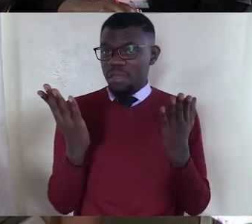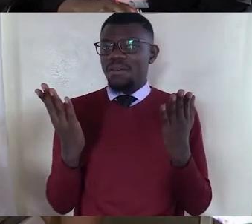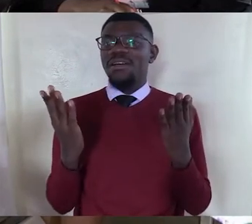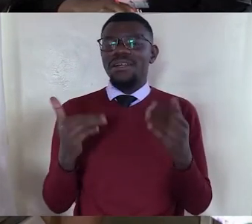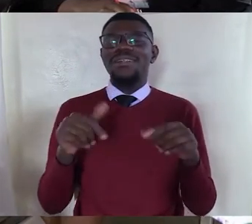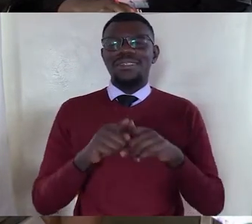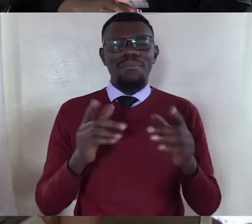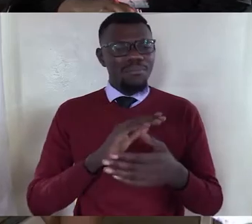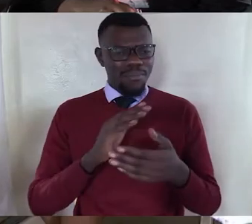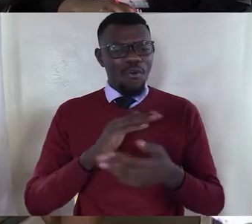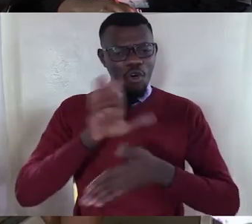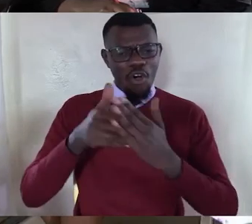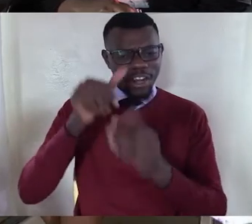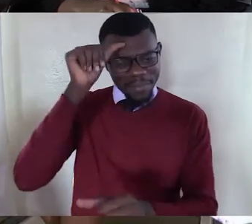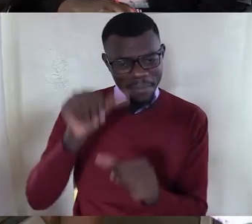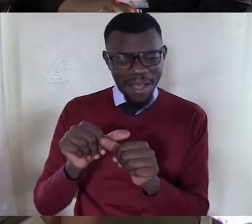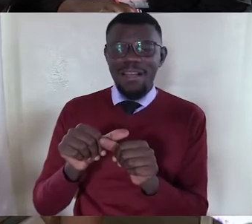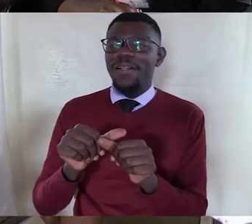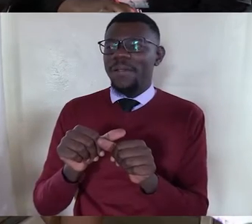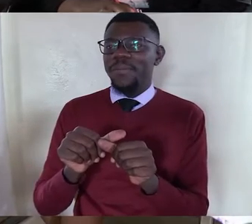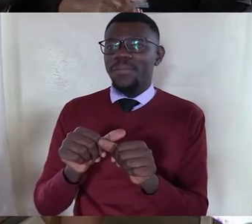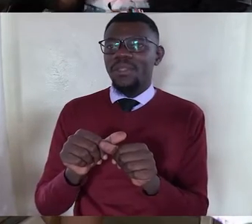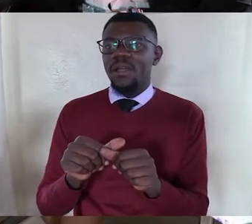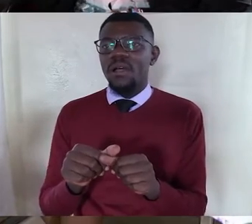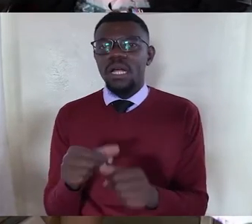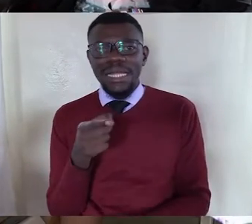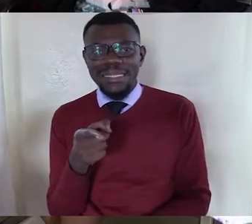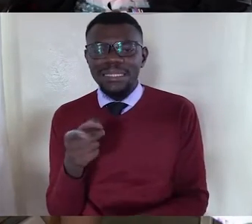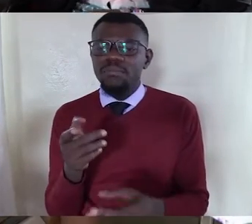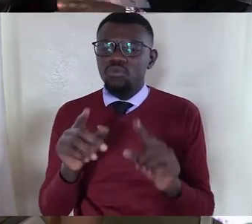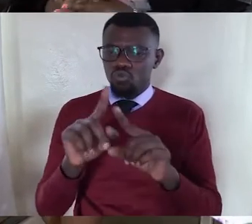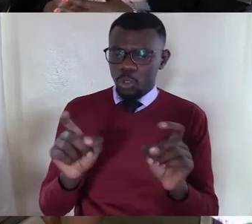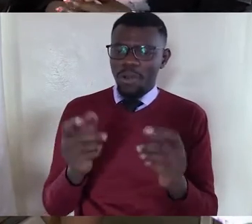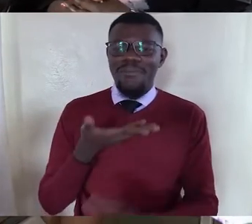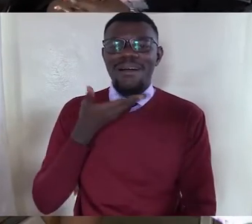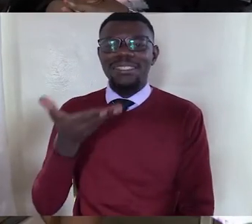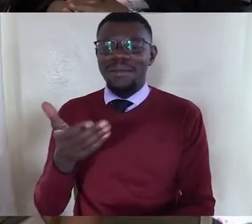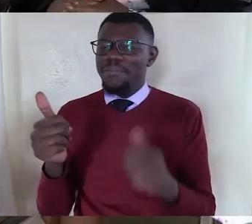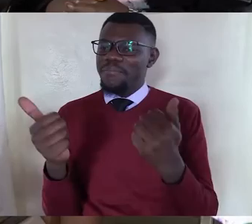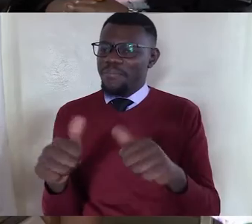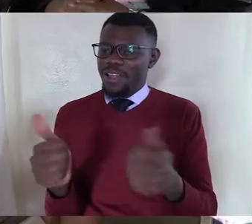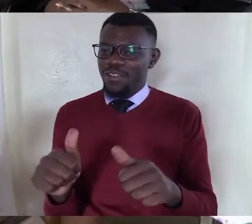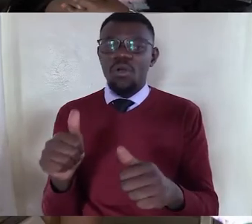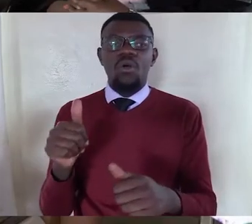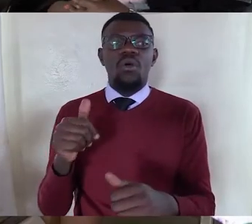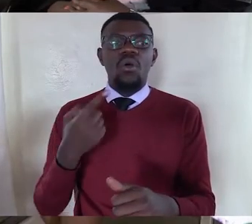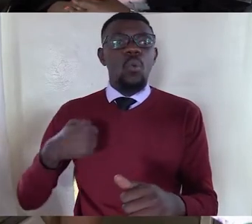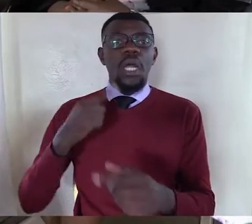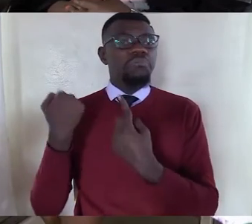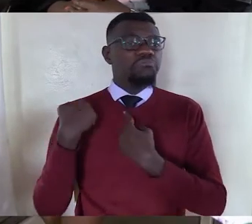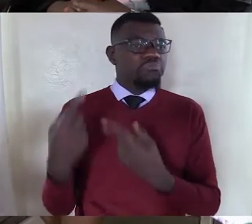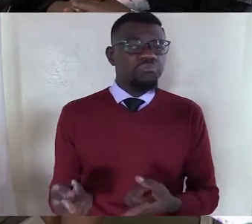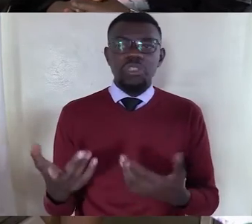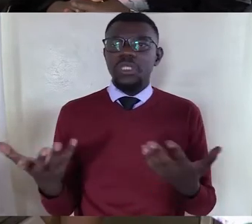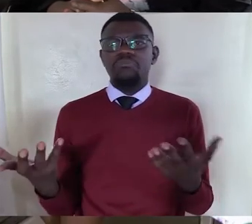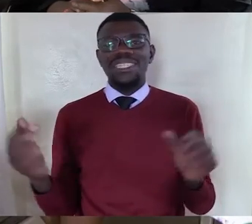mean, you know, in terms of securing the electoral process? When it comes to the NGEC, you